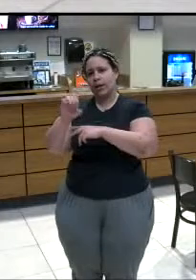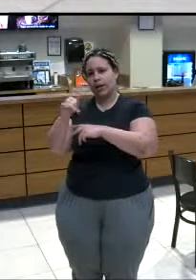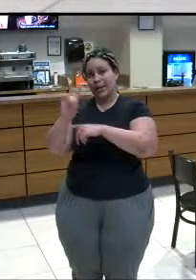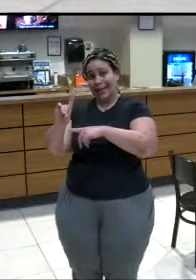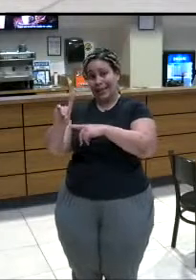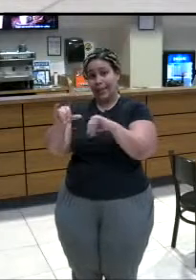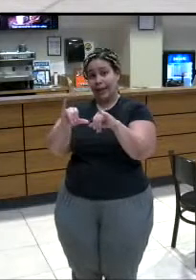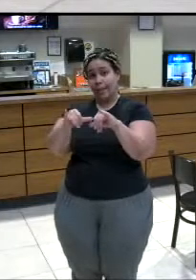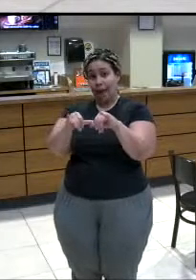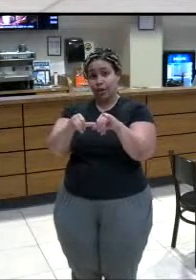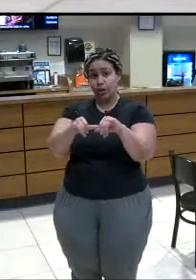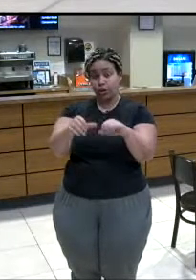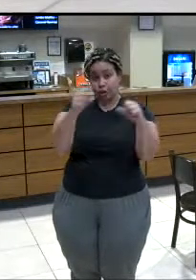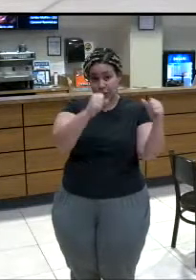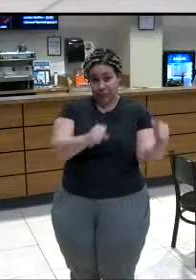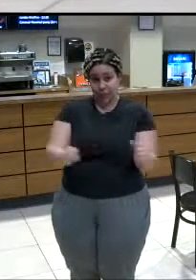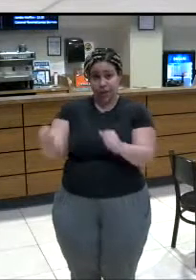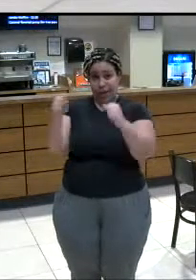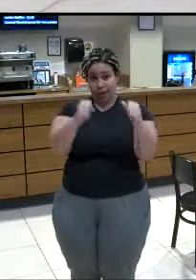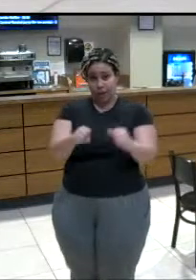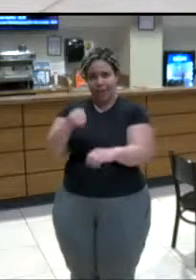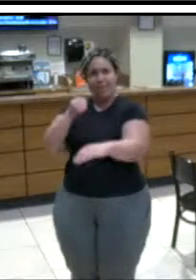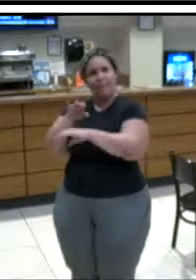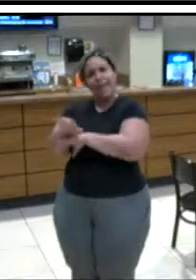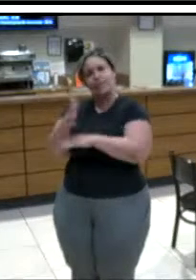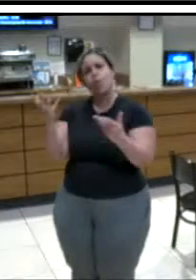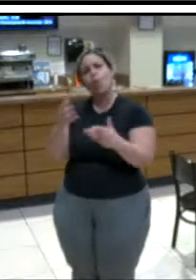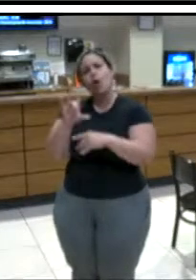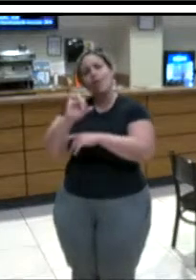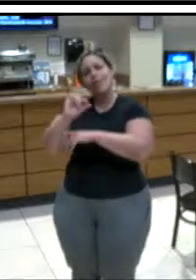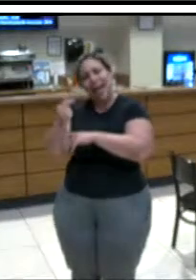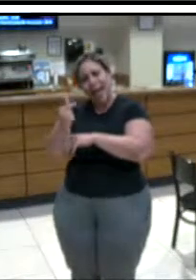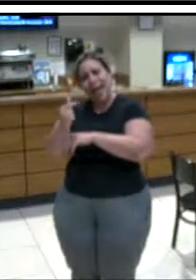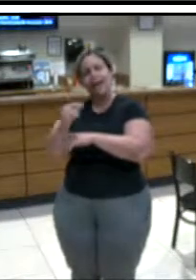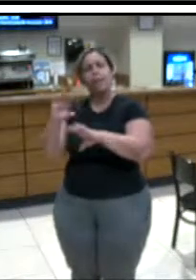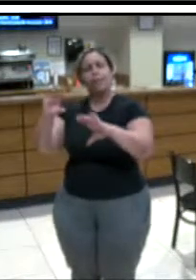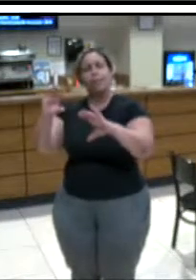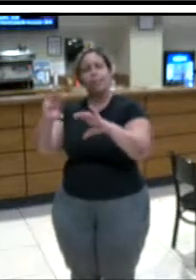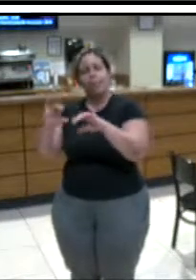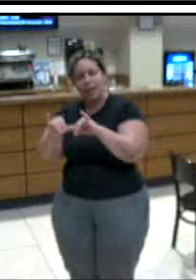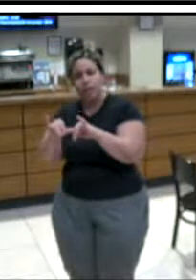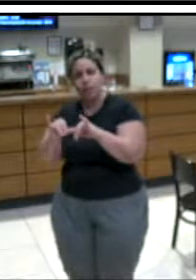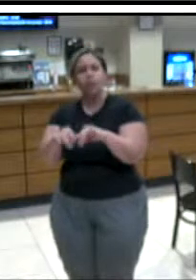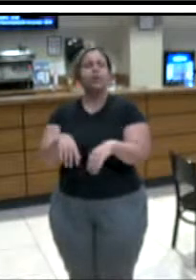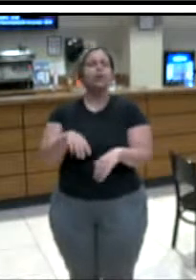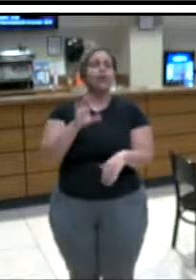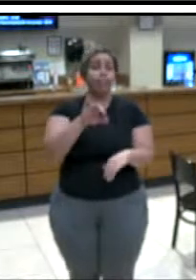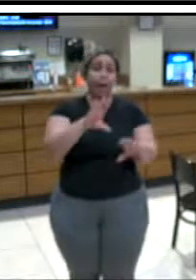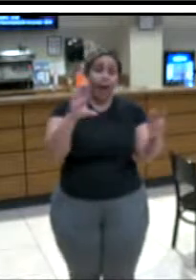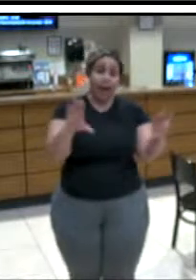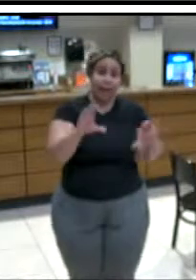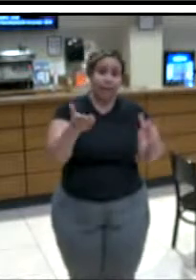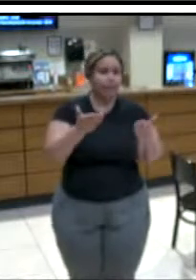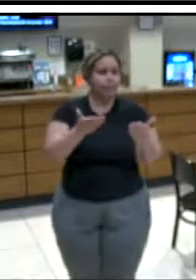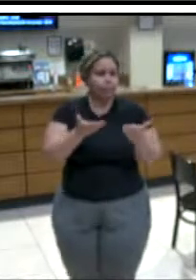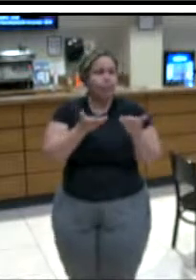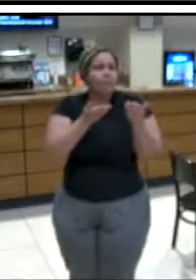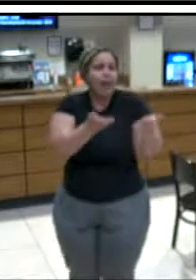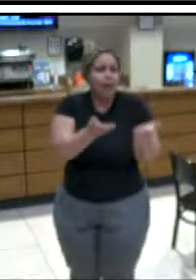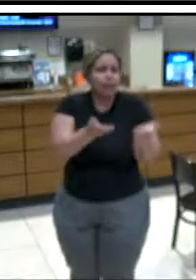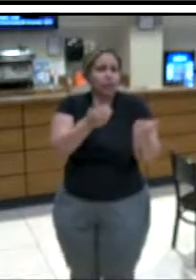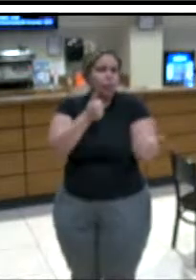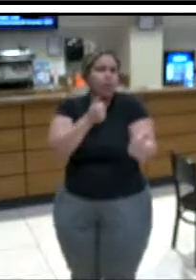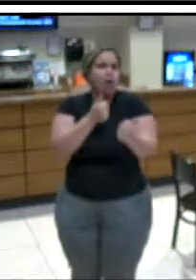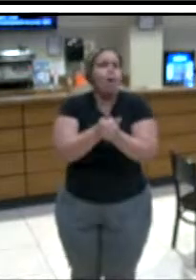to affect the lag measure. It's the activity that we want to provide you with the updates